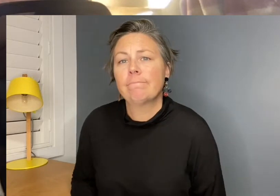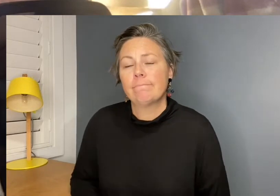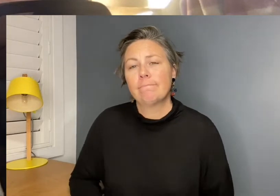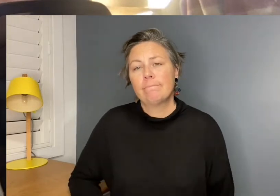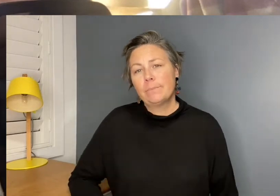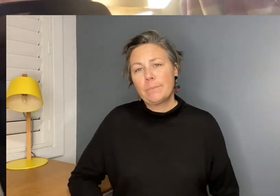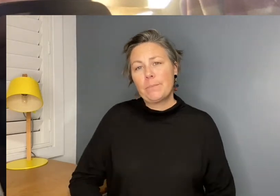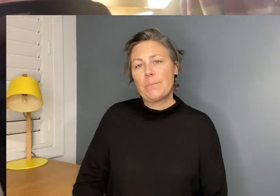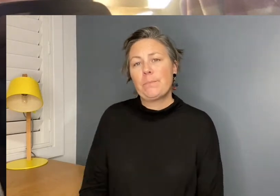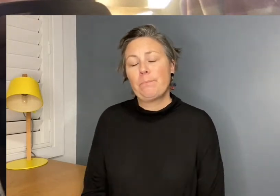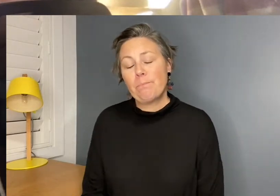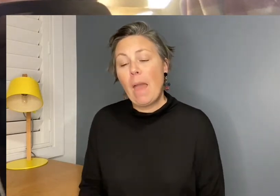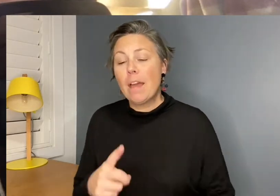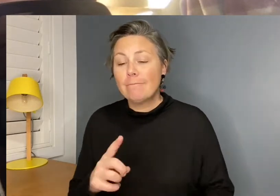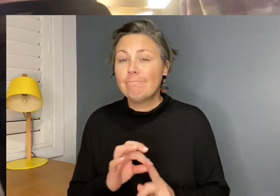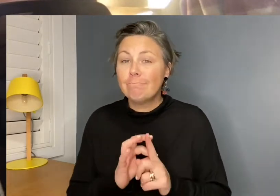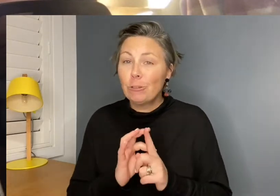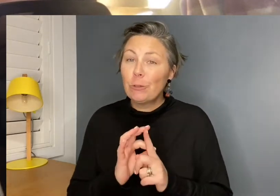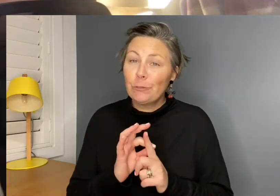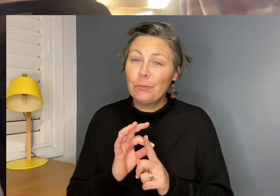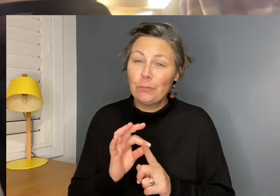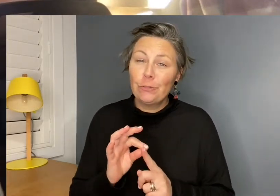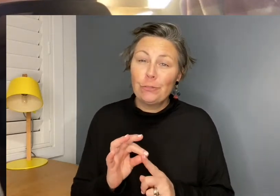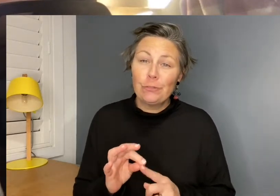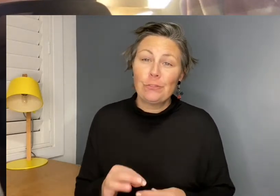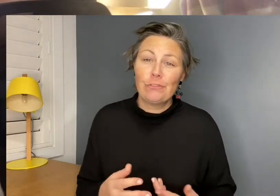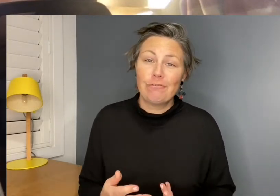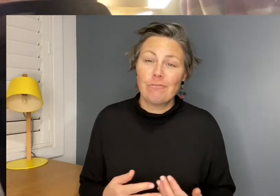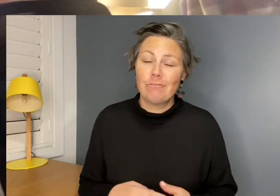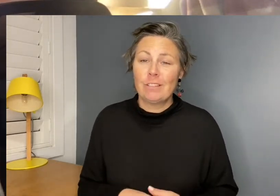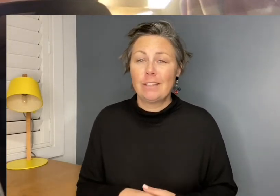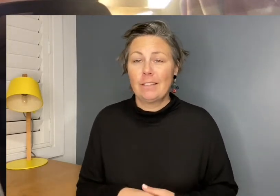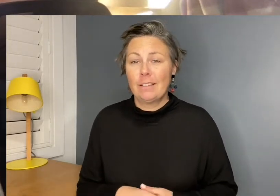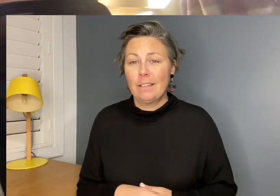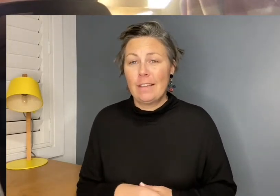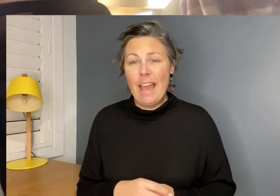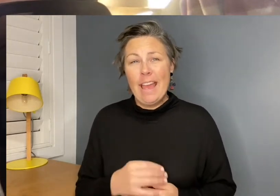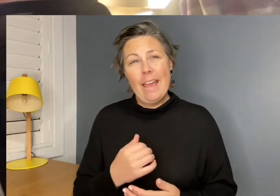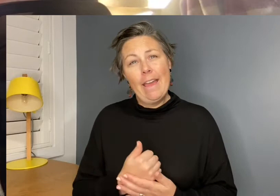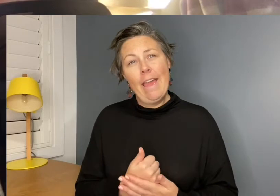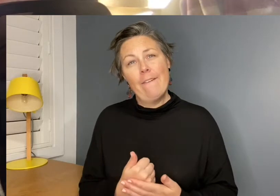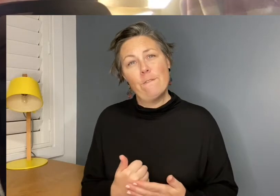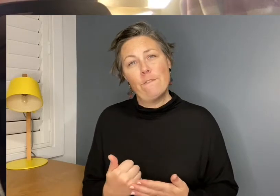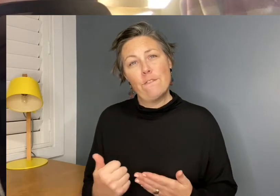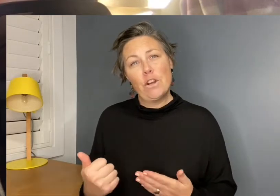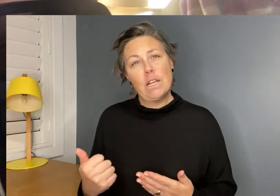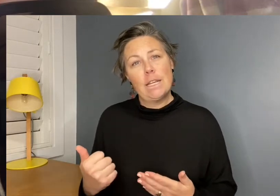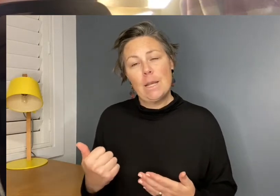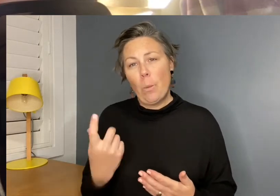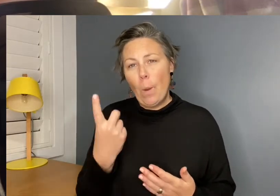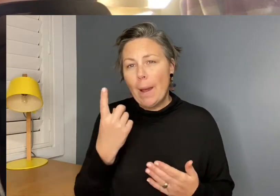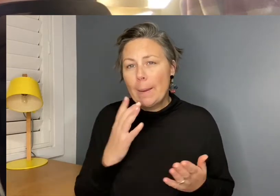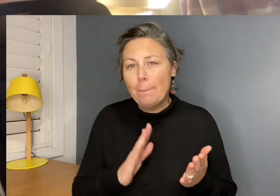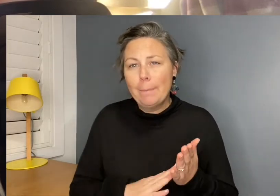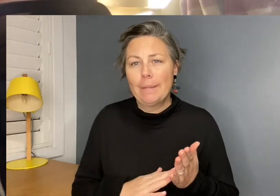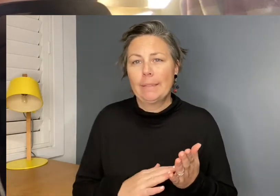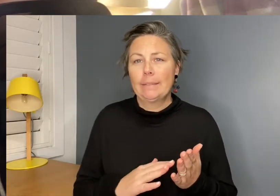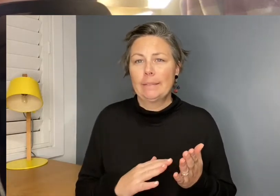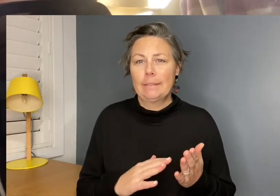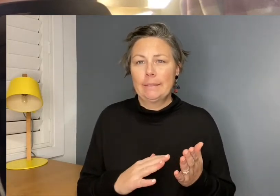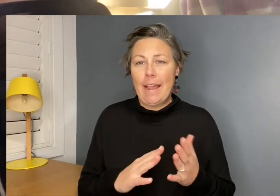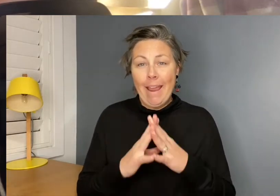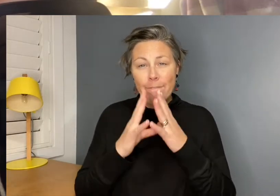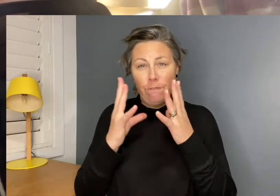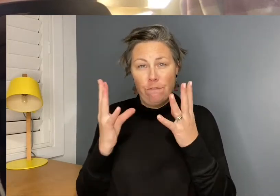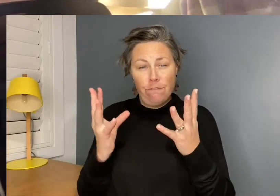But yeah, we're getting there. And I tell you what, every minute and every part of